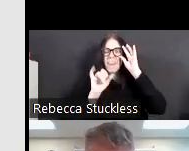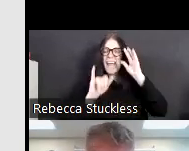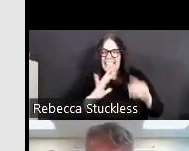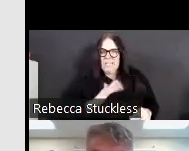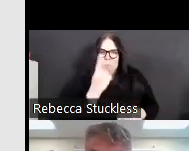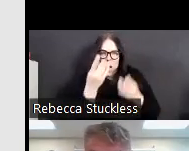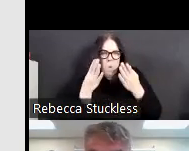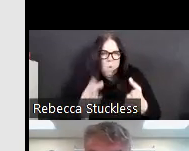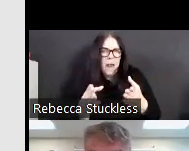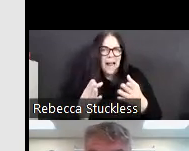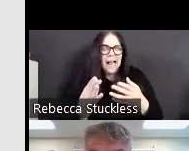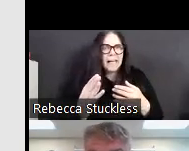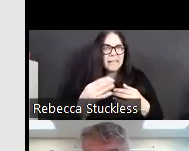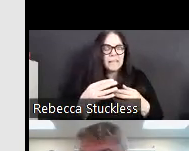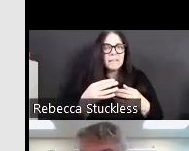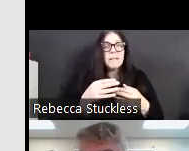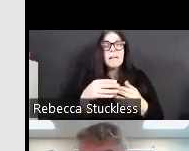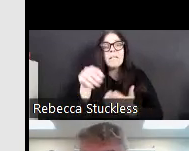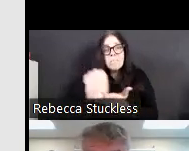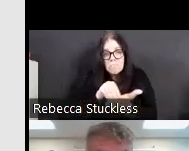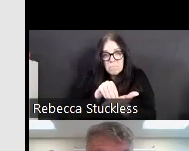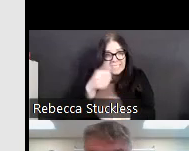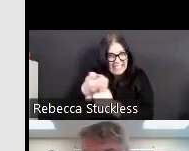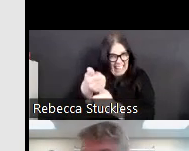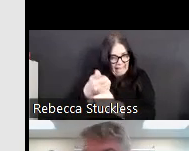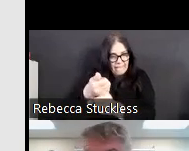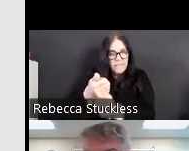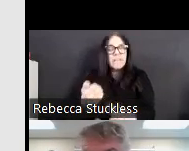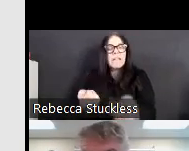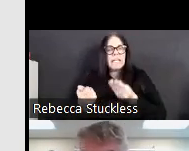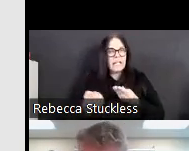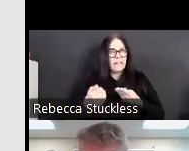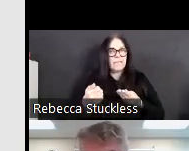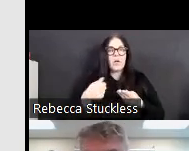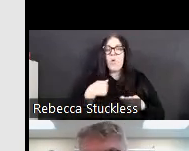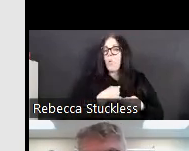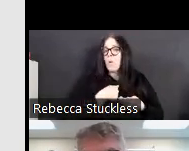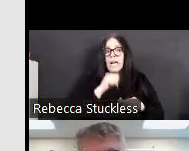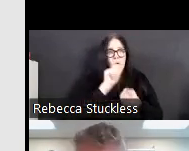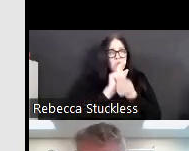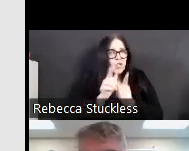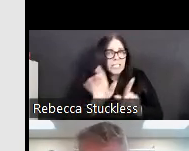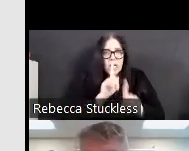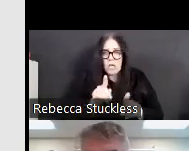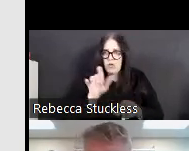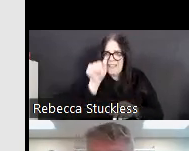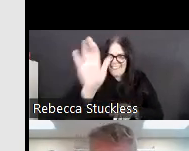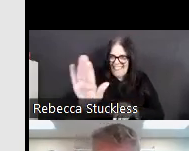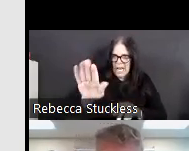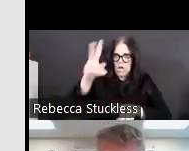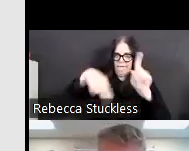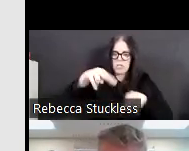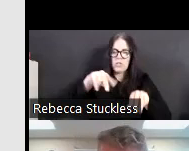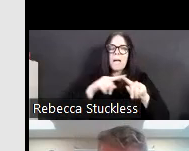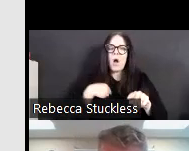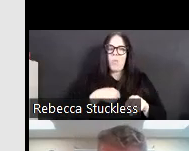They have to hand it in. It is a self-assessment. We're not going to change anything that they give to us, but we kind of do it in story